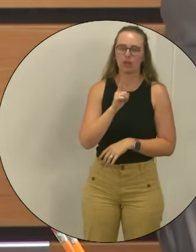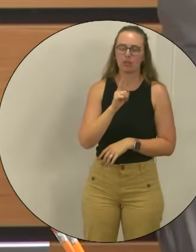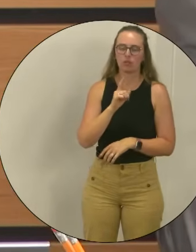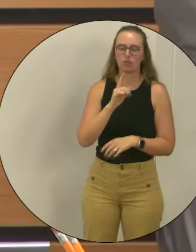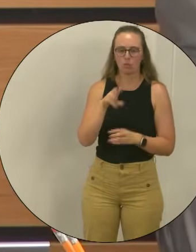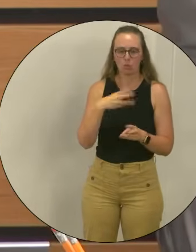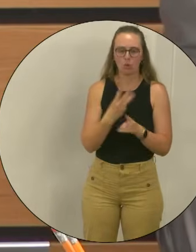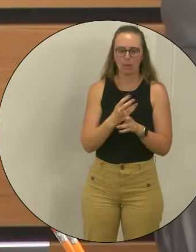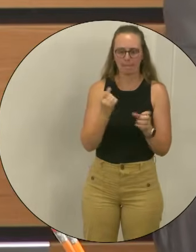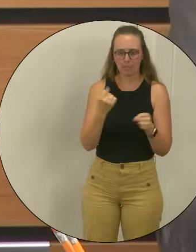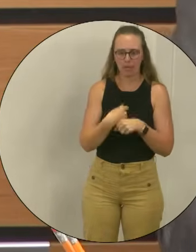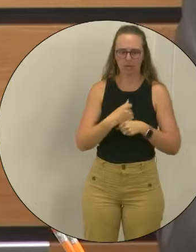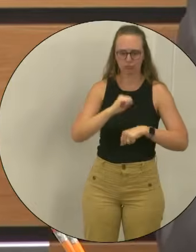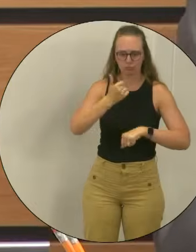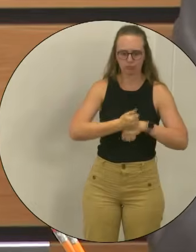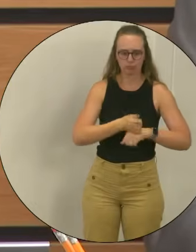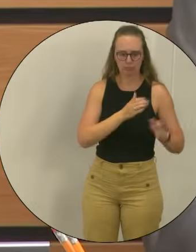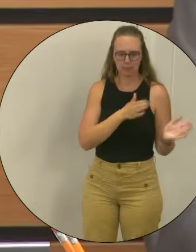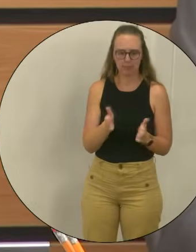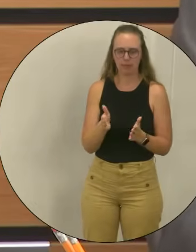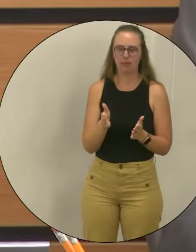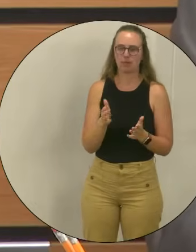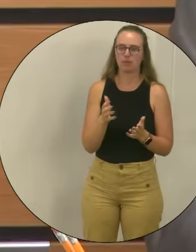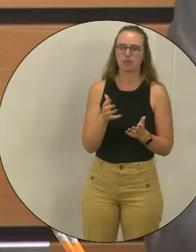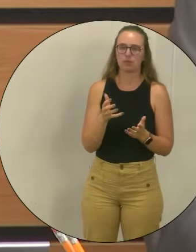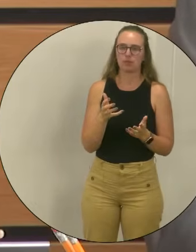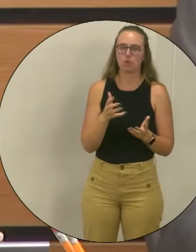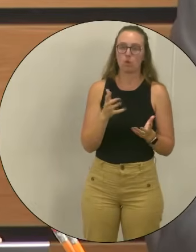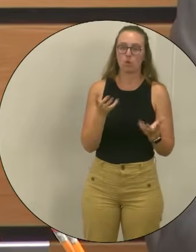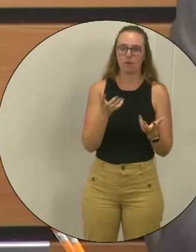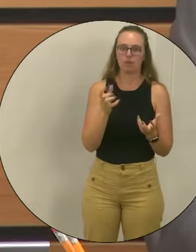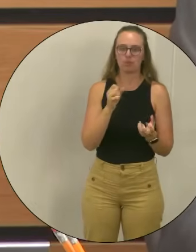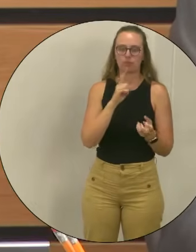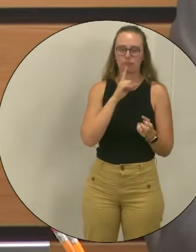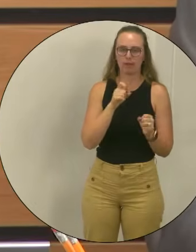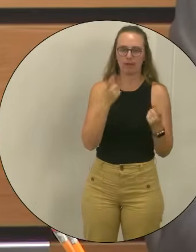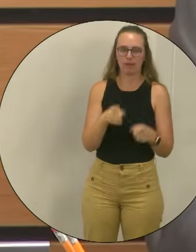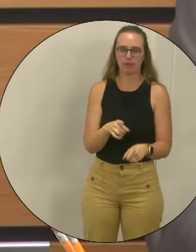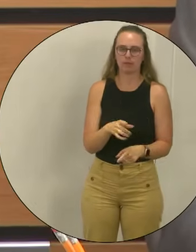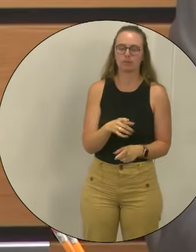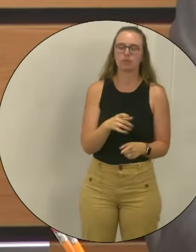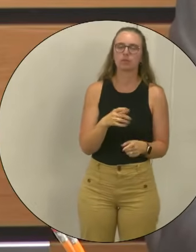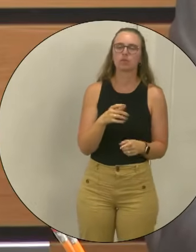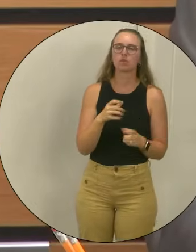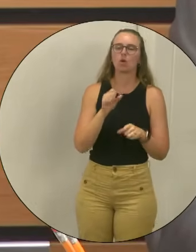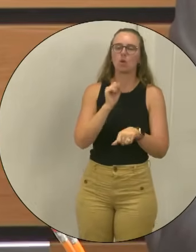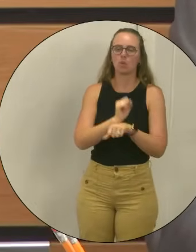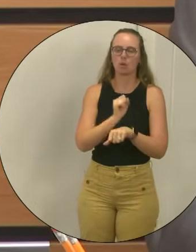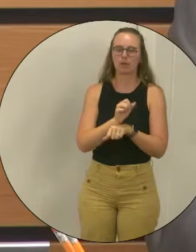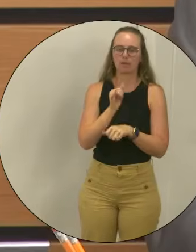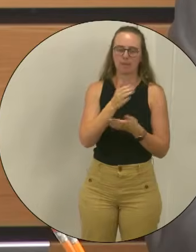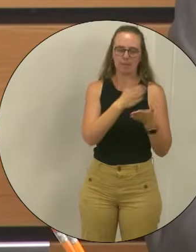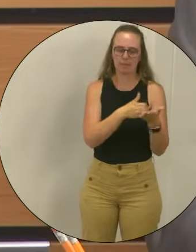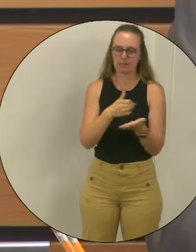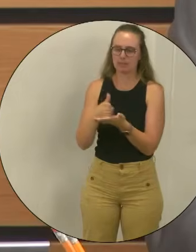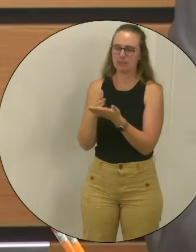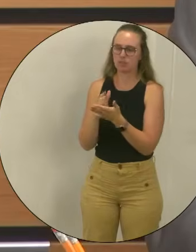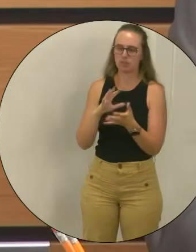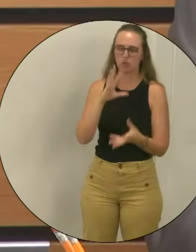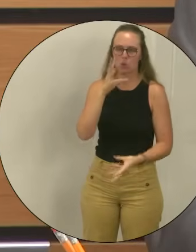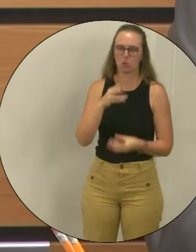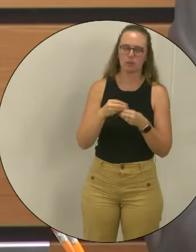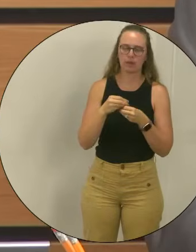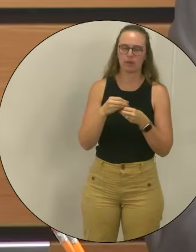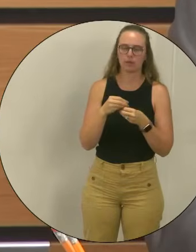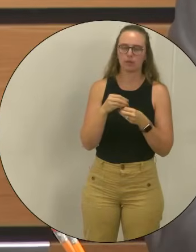with what we can actually deliver on the promise. So working those pieces all